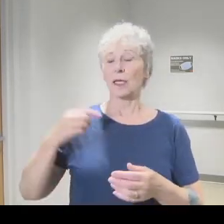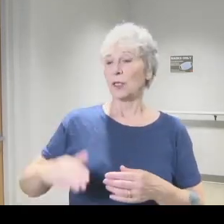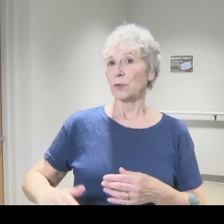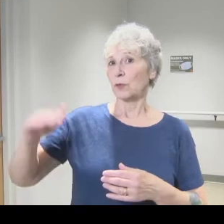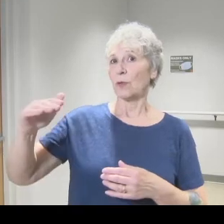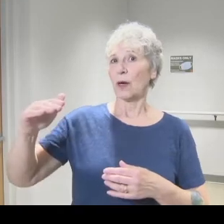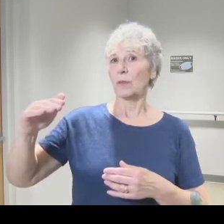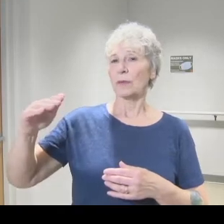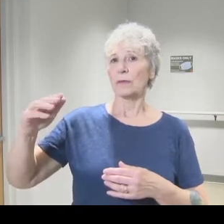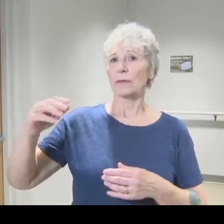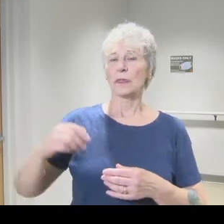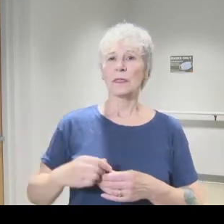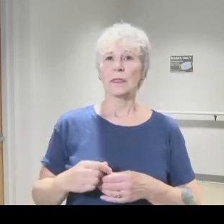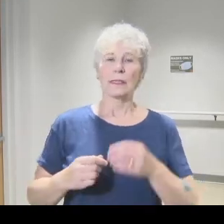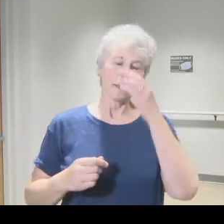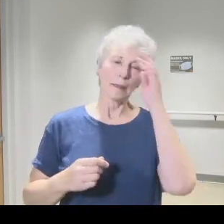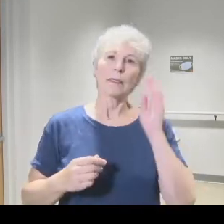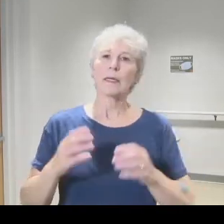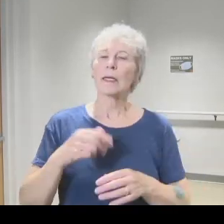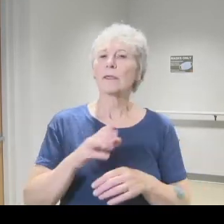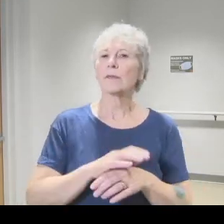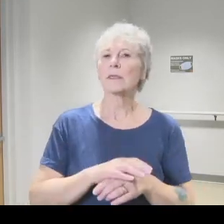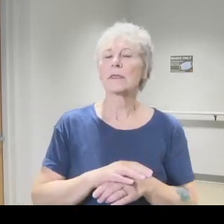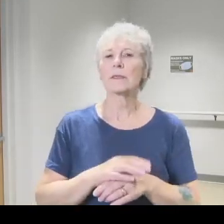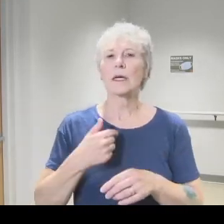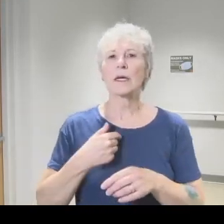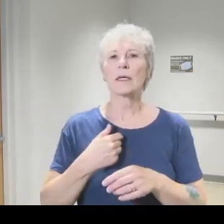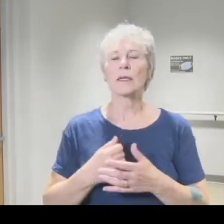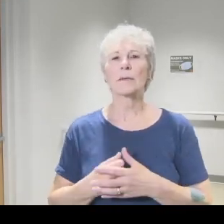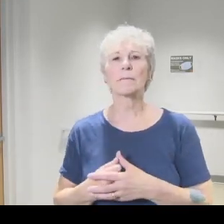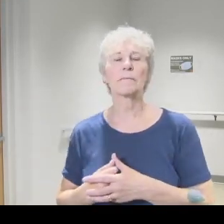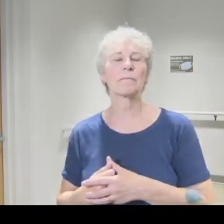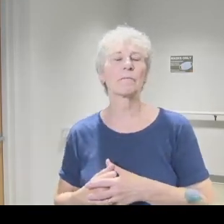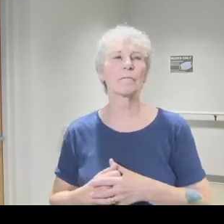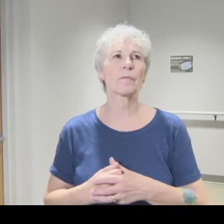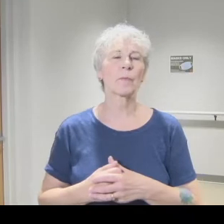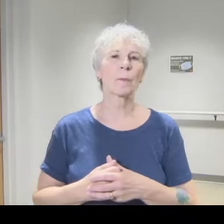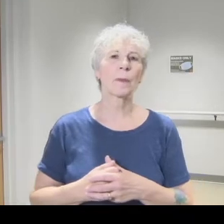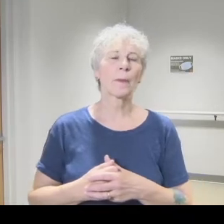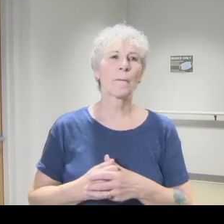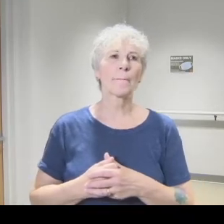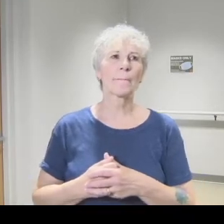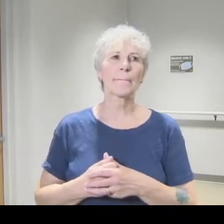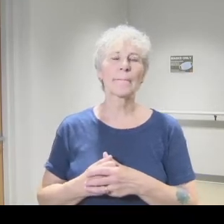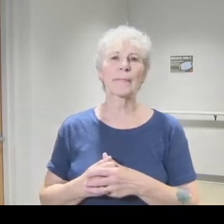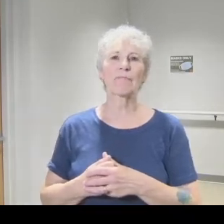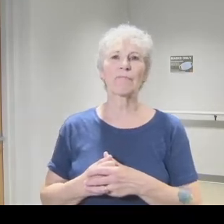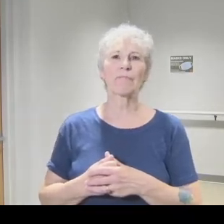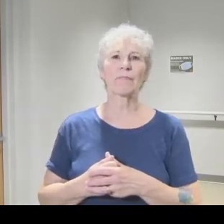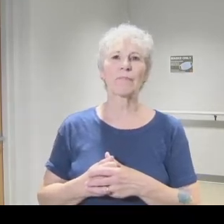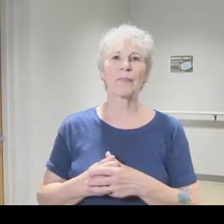and investigations, consulting others, we concluded that least reached people groups is where missions is